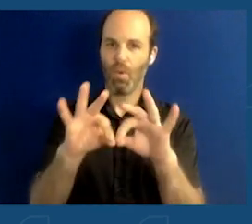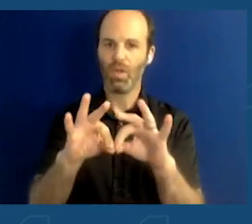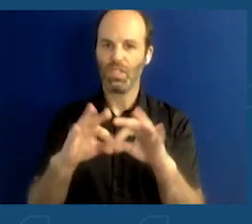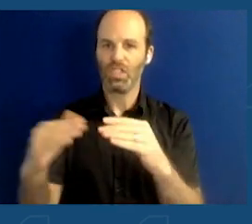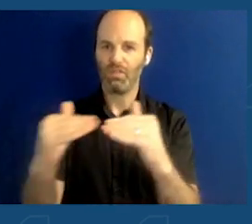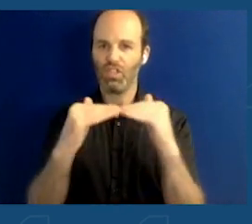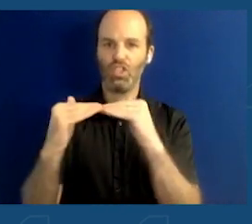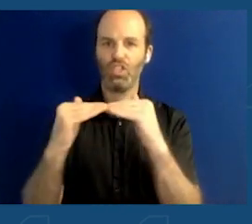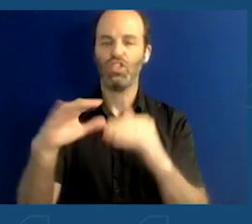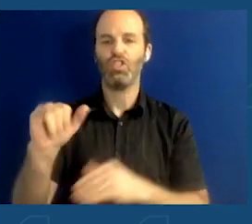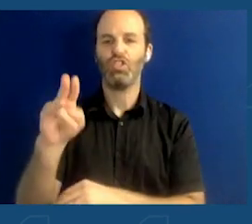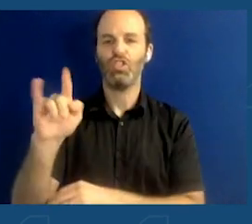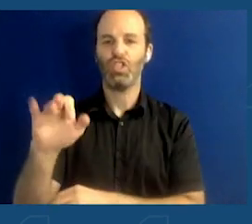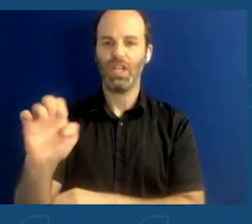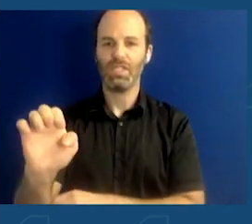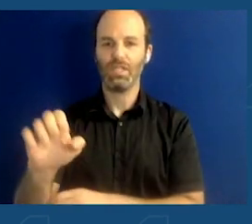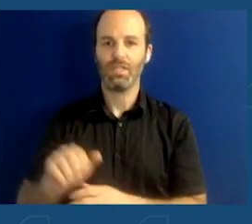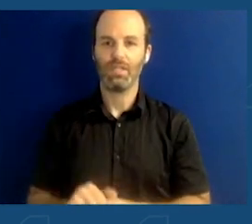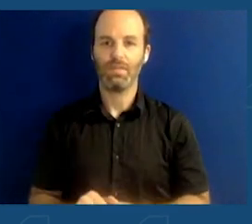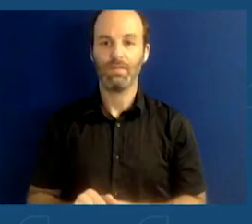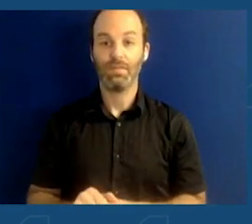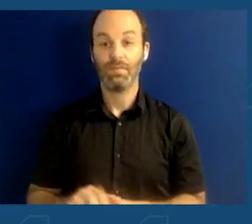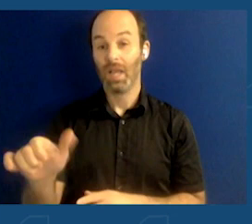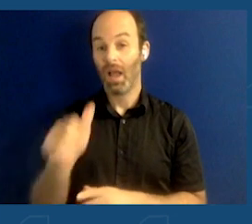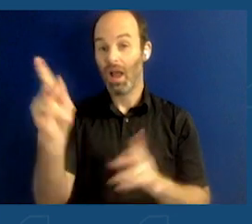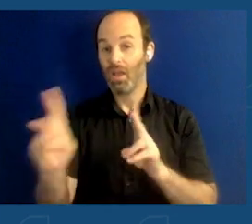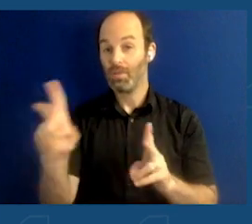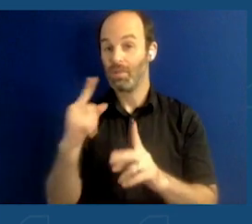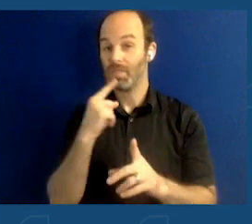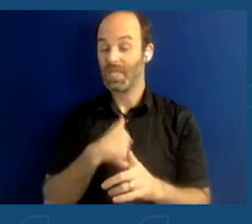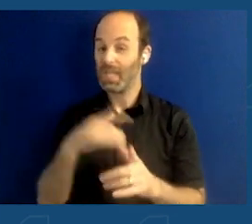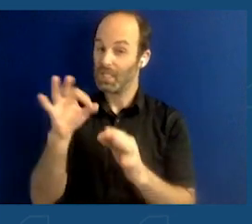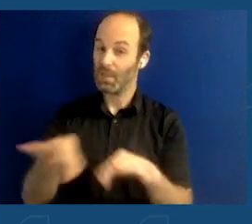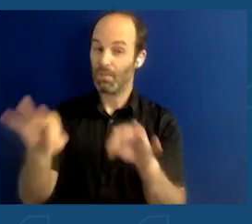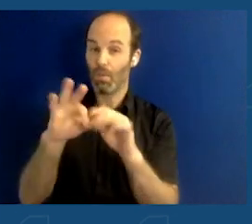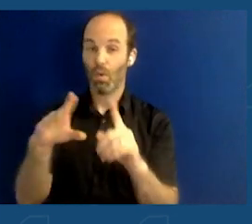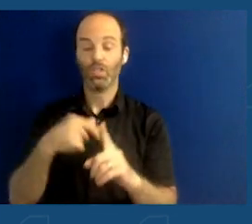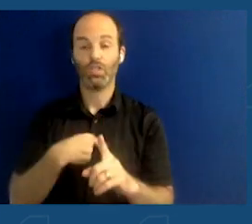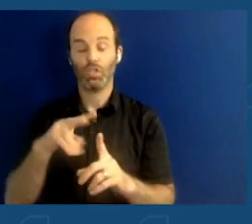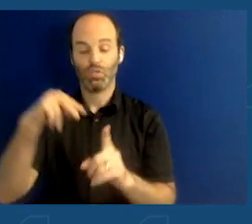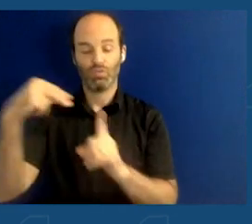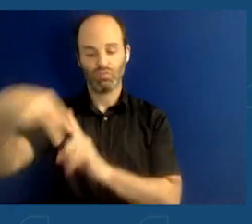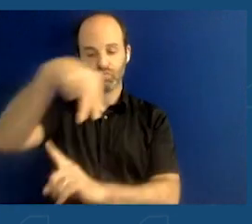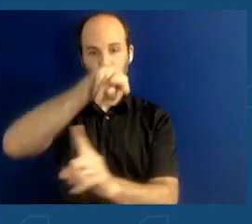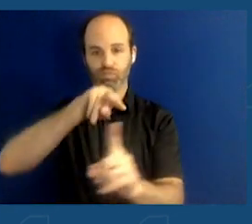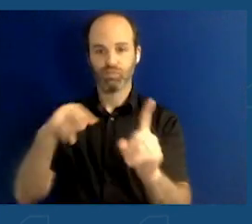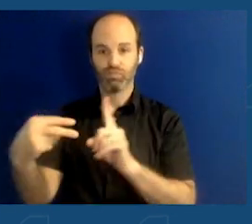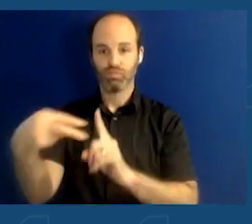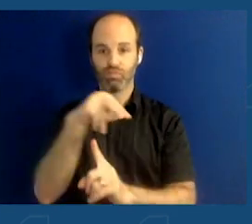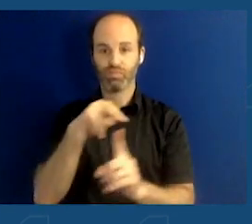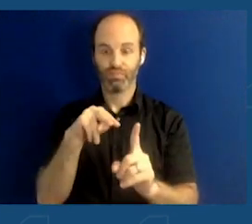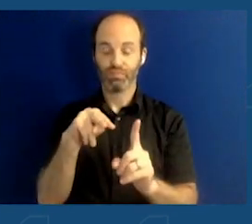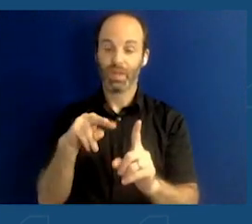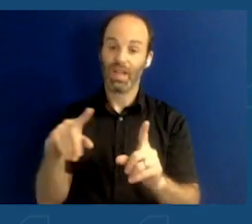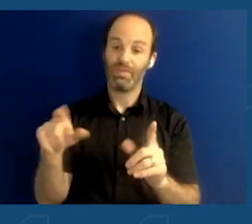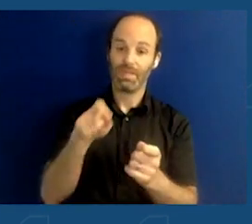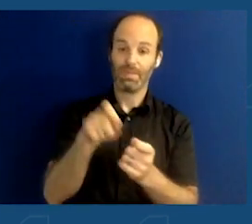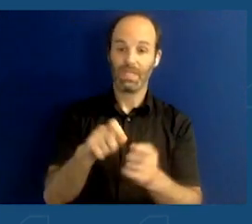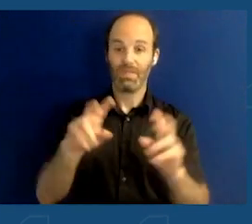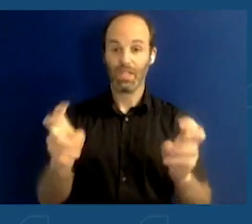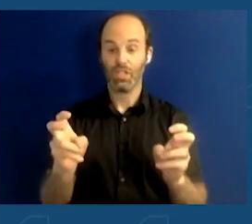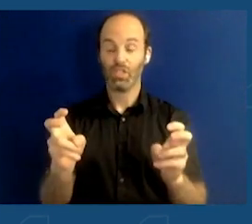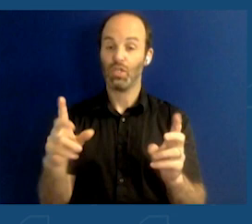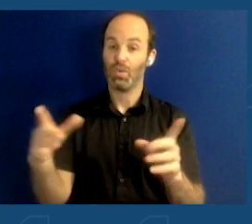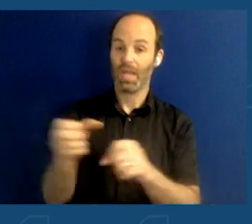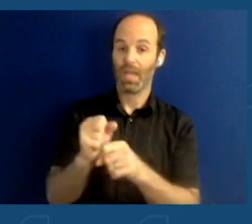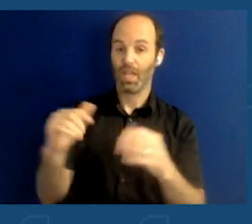it's meant to encourage us to look at all sides of a particular issue and try to get justice there. Now, I have the honor of representing